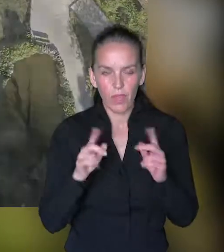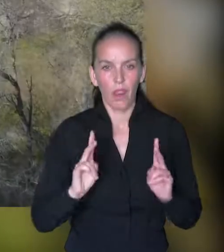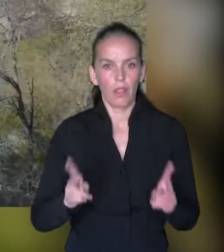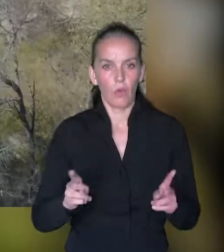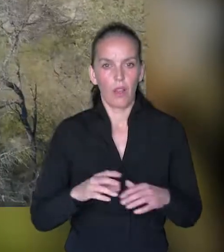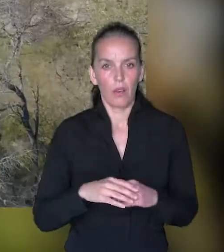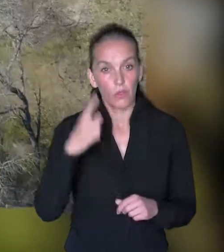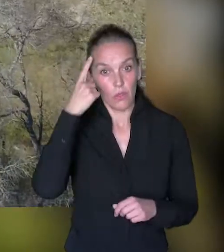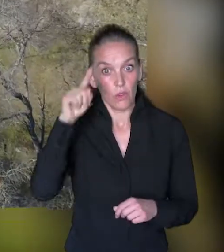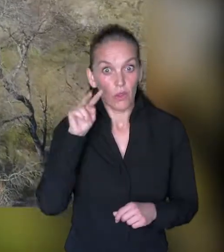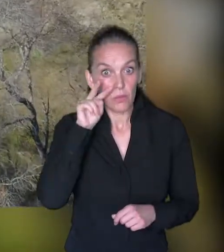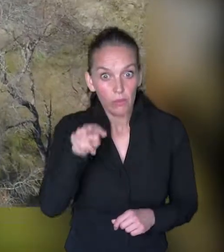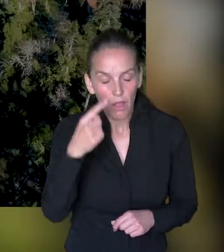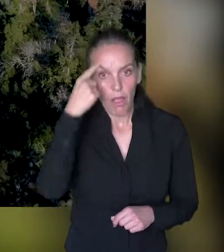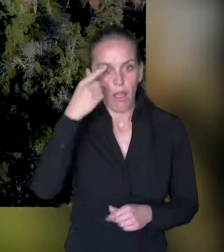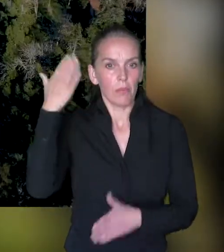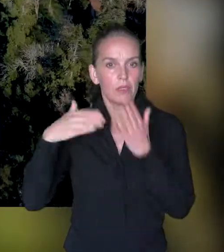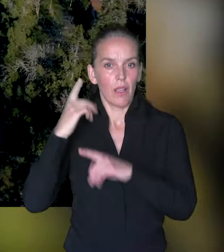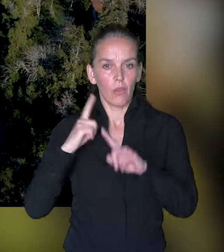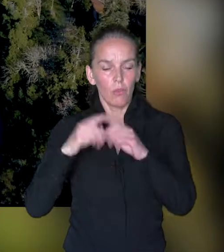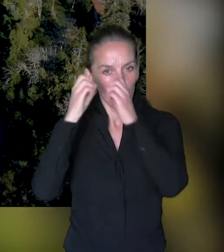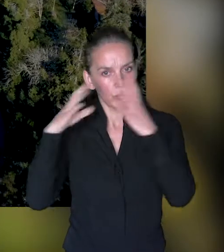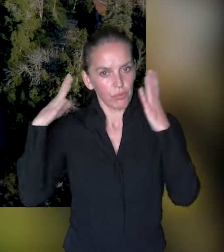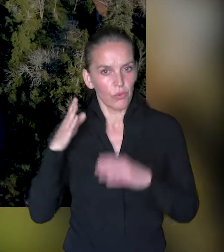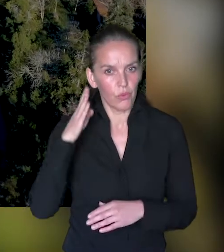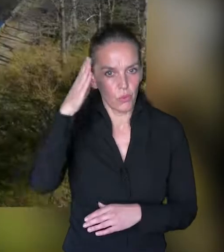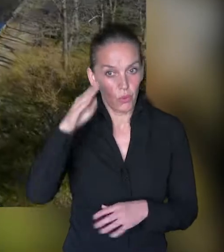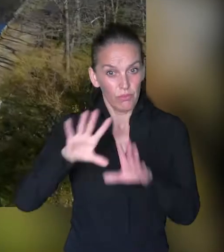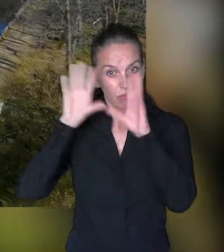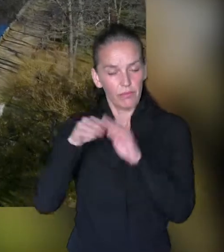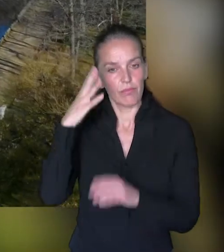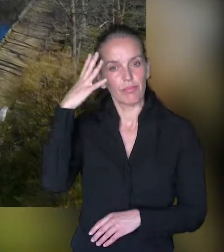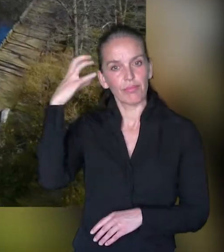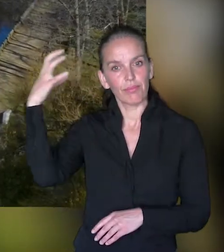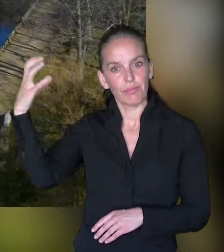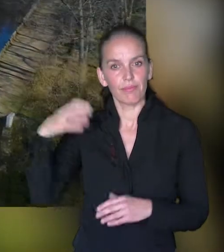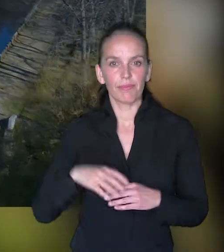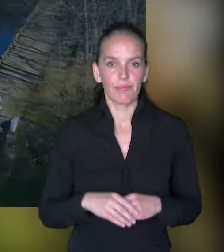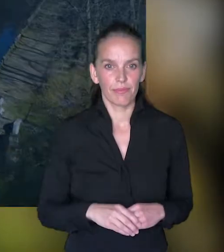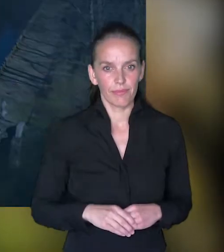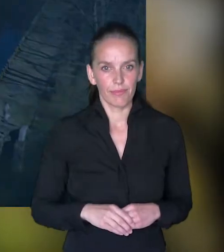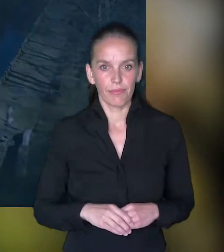site, to evoke the past and imagine the future, to daydream.